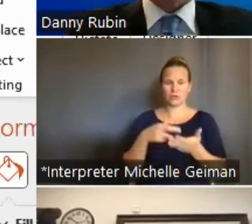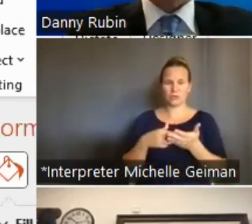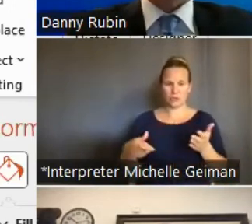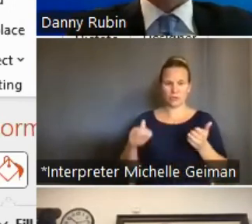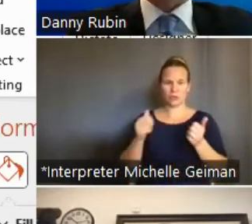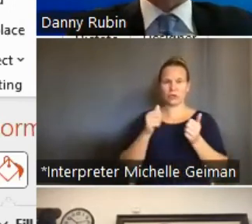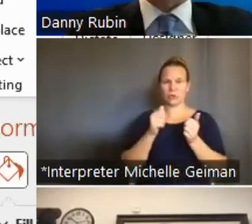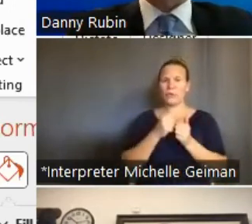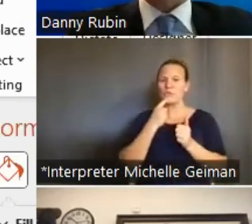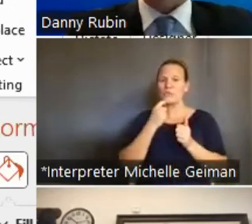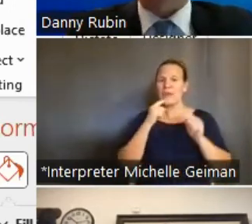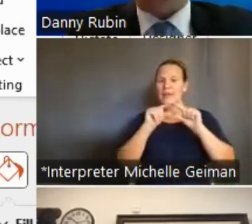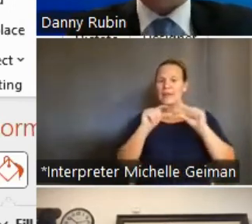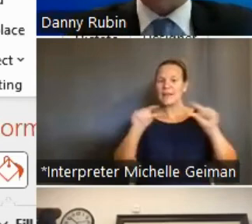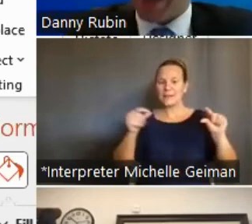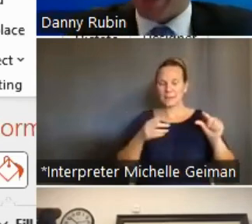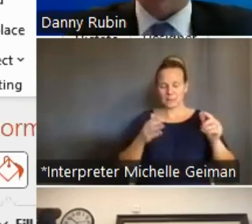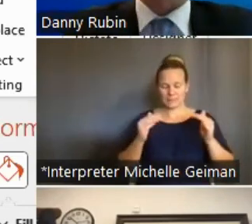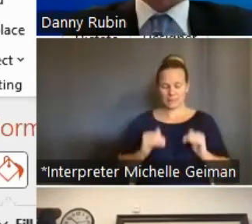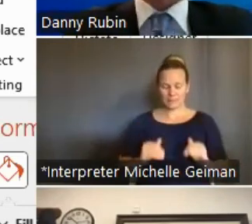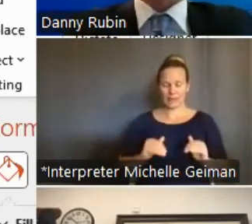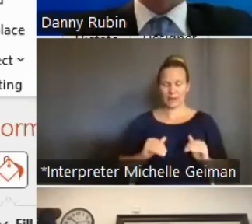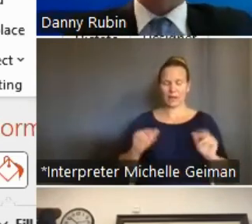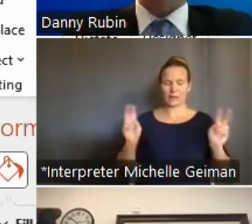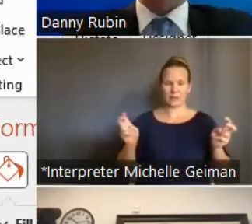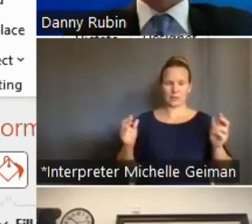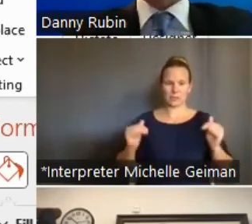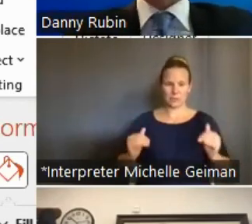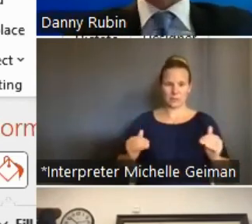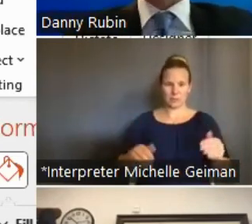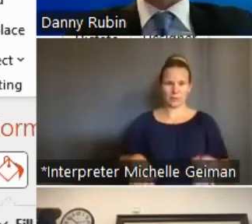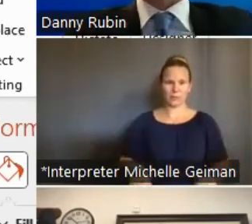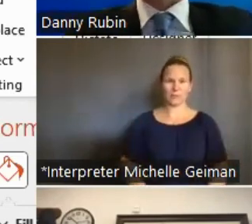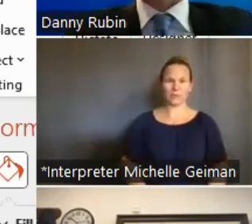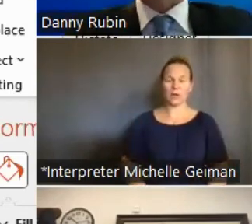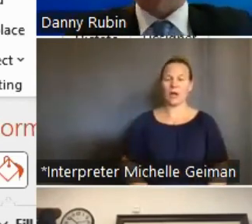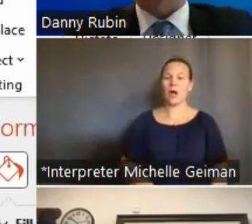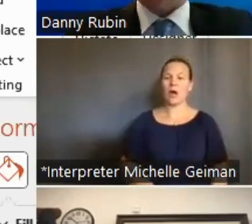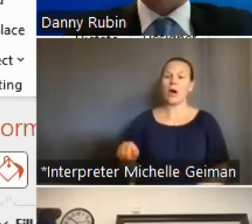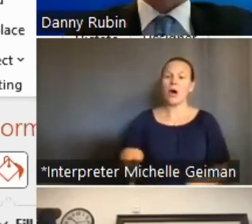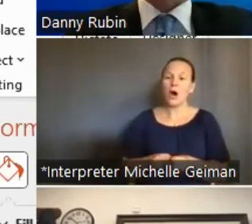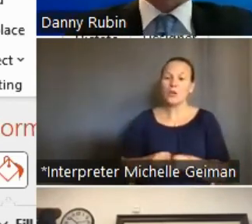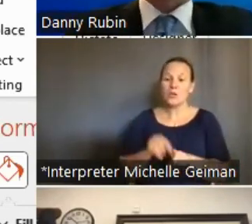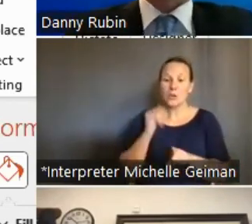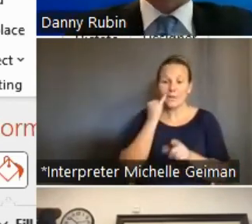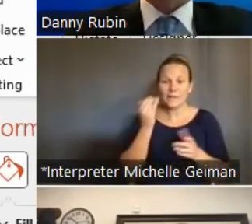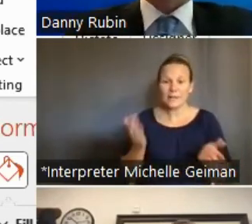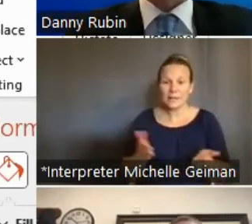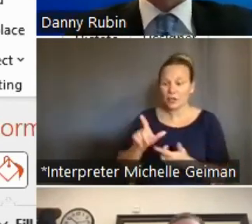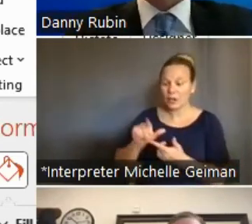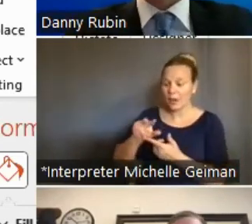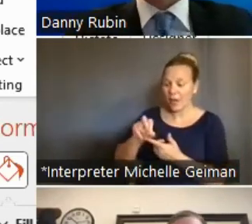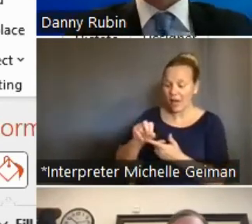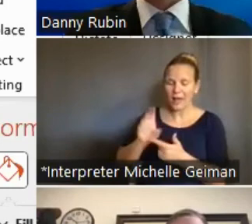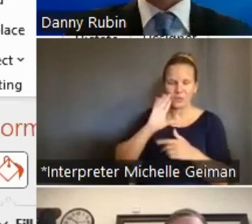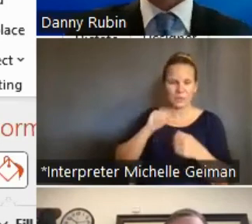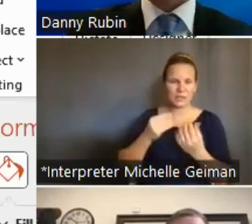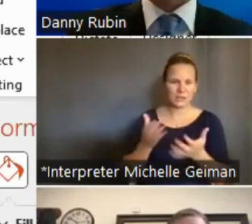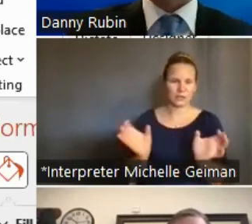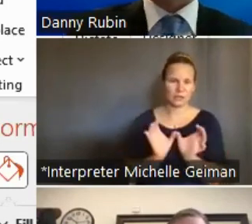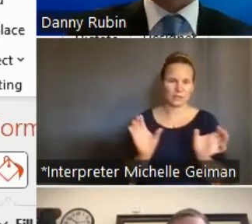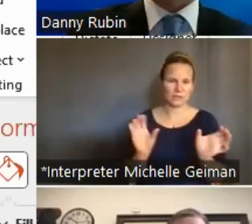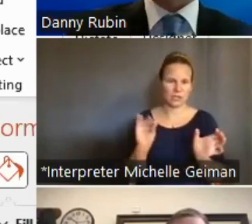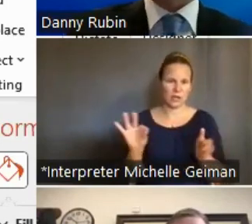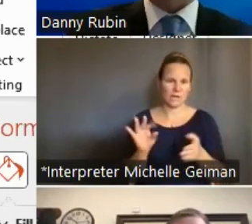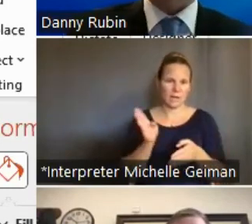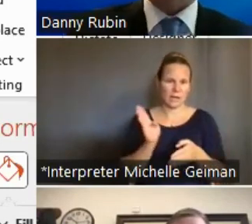And also, everybody here with us live is going to get a certificate of completion. Look for that in